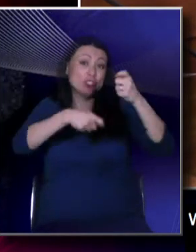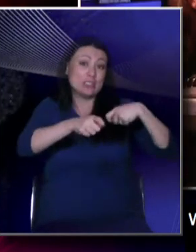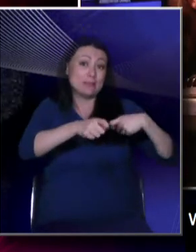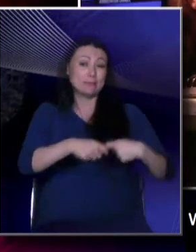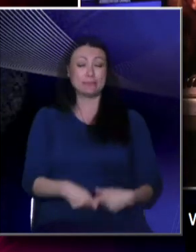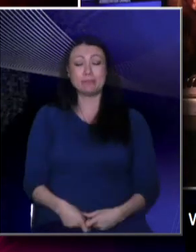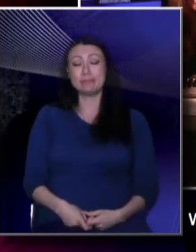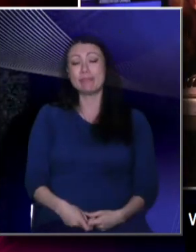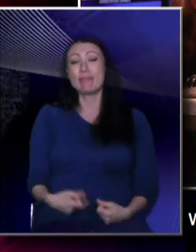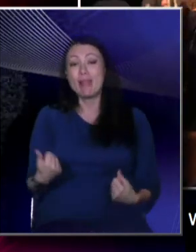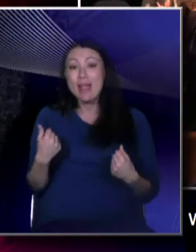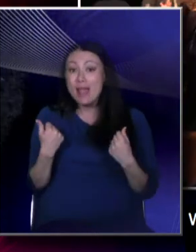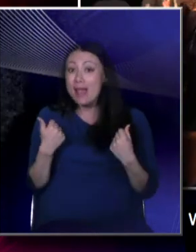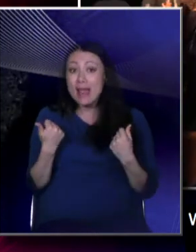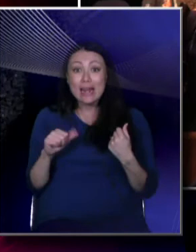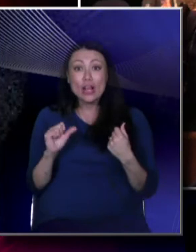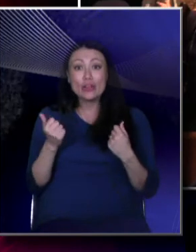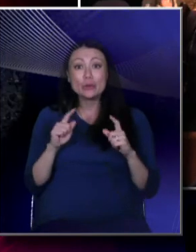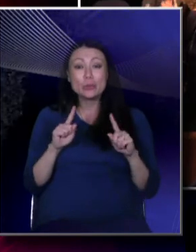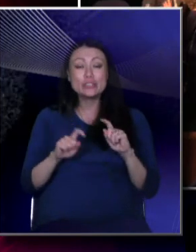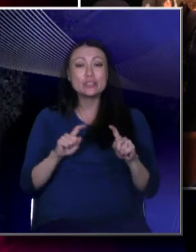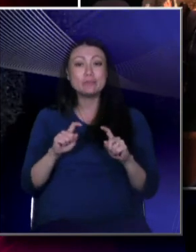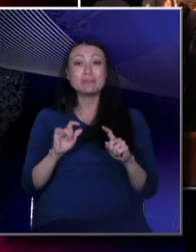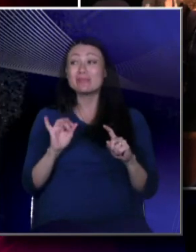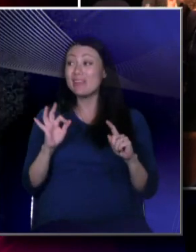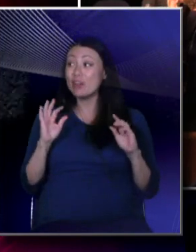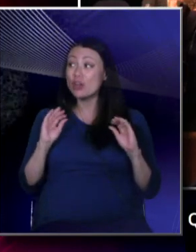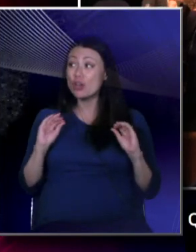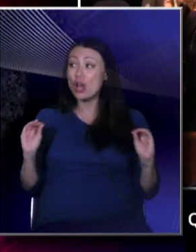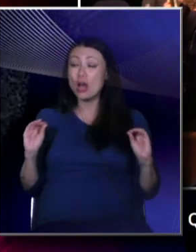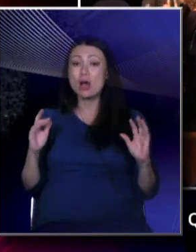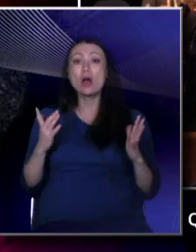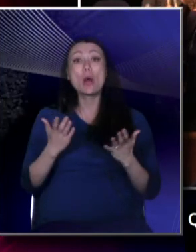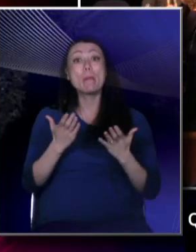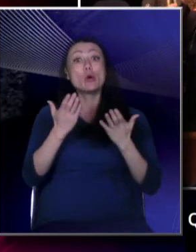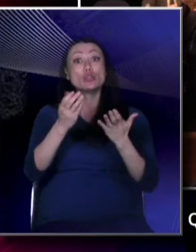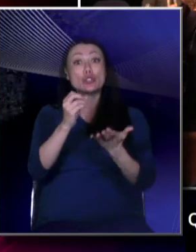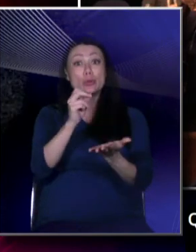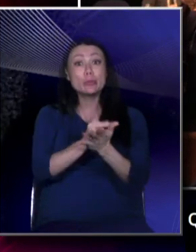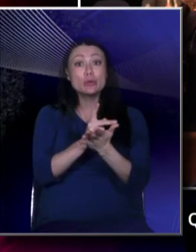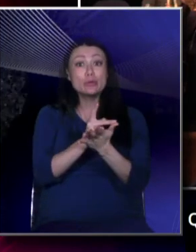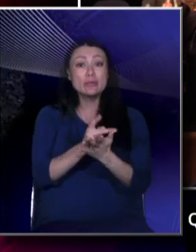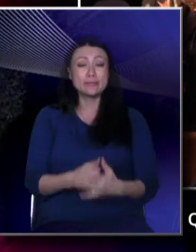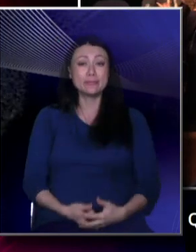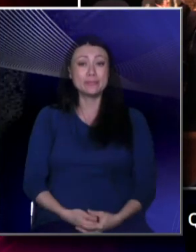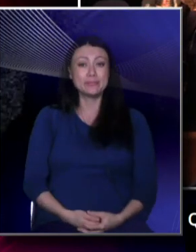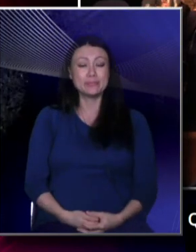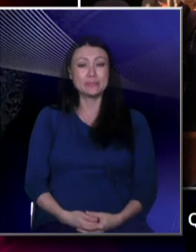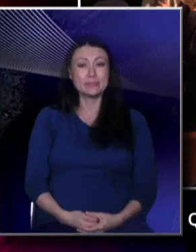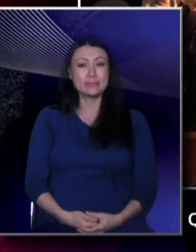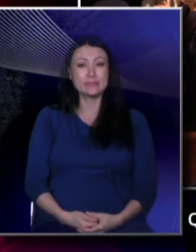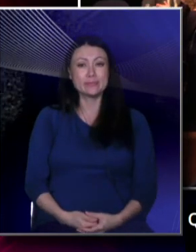Any additional questions? If hearing none, I entertain a motion to approve.